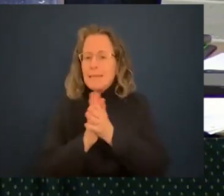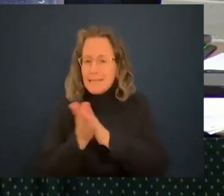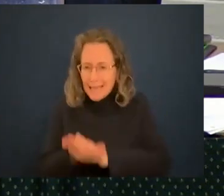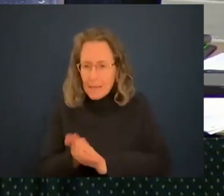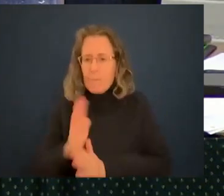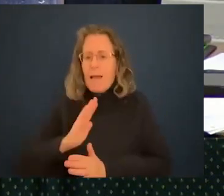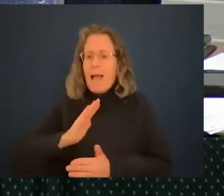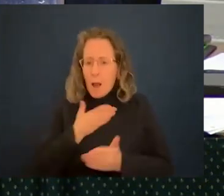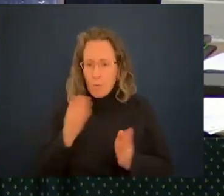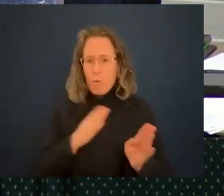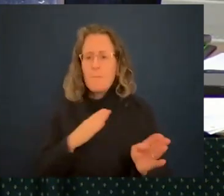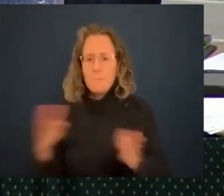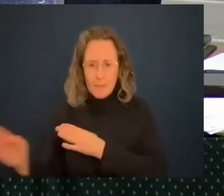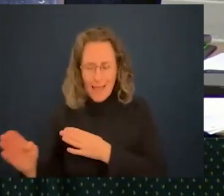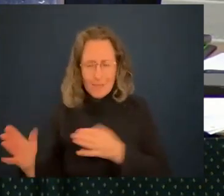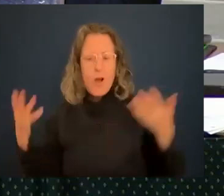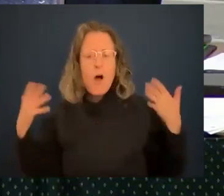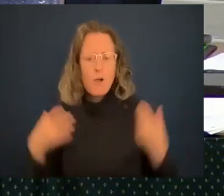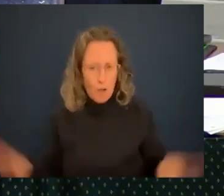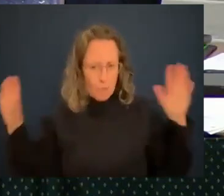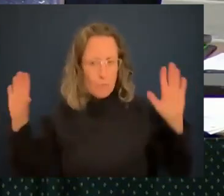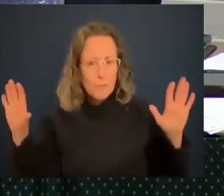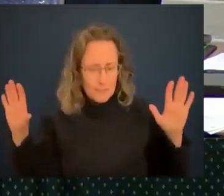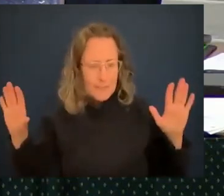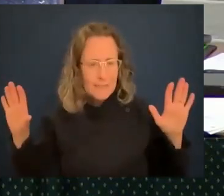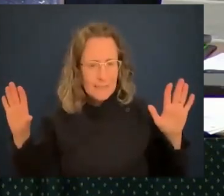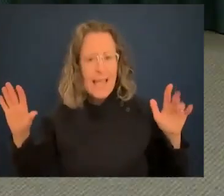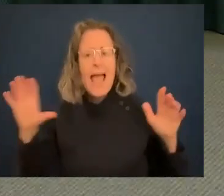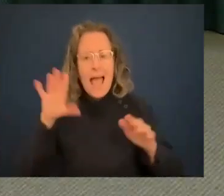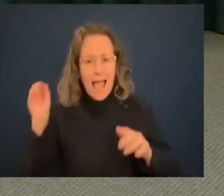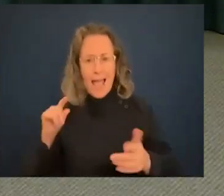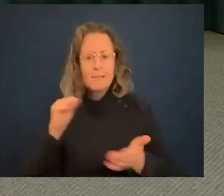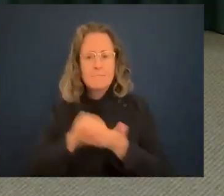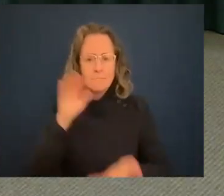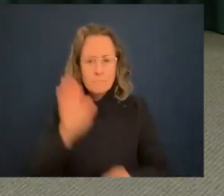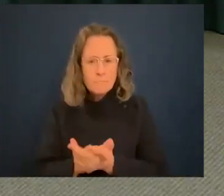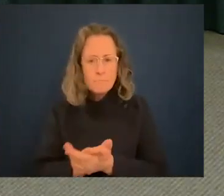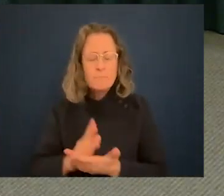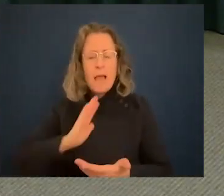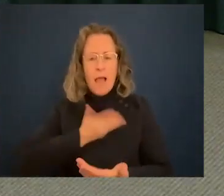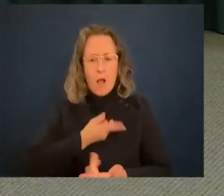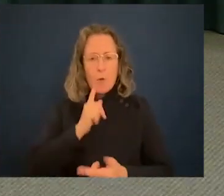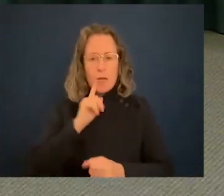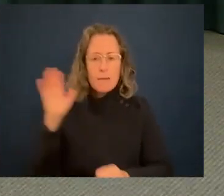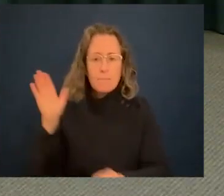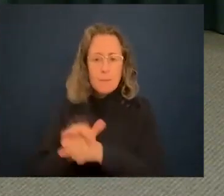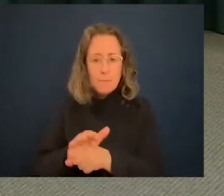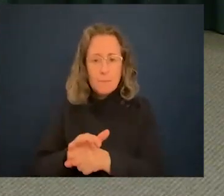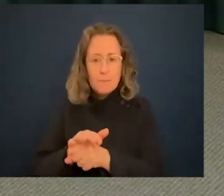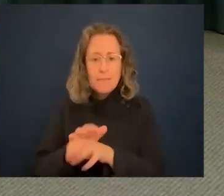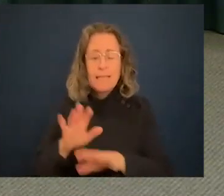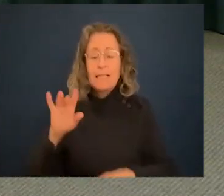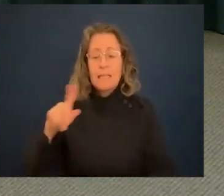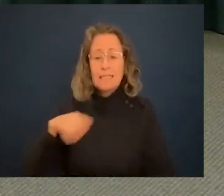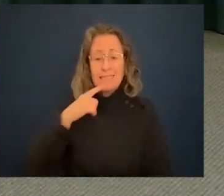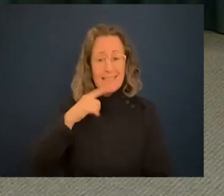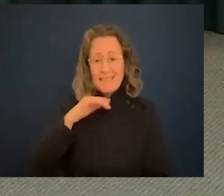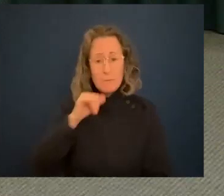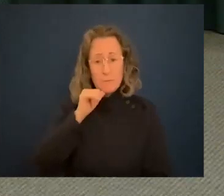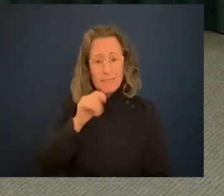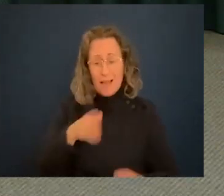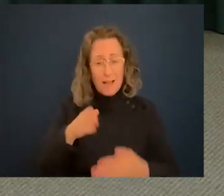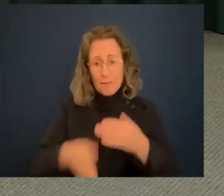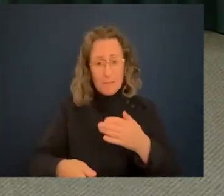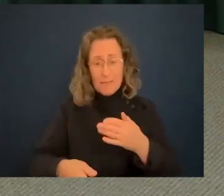and our commitment to this work okay and it was not complete no it well it's actually not